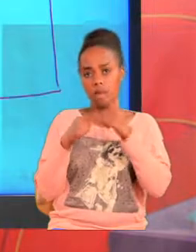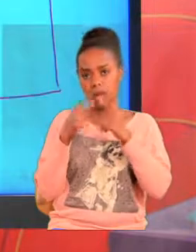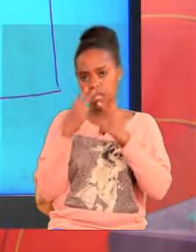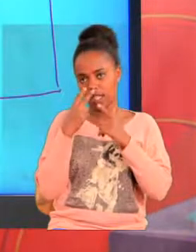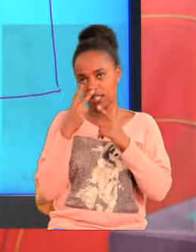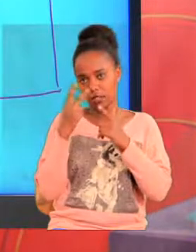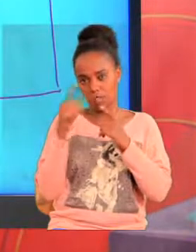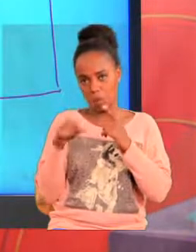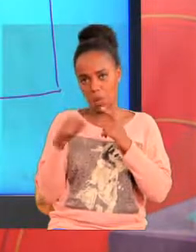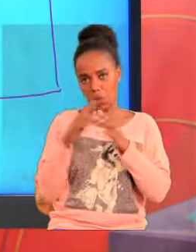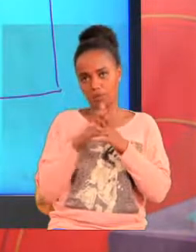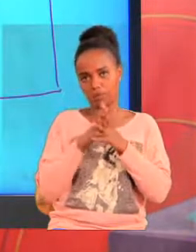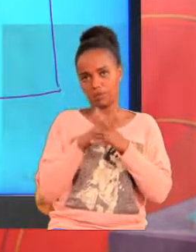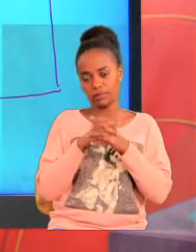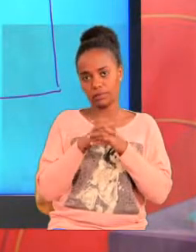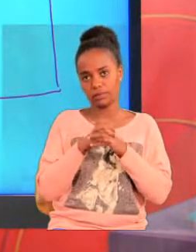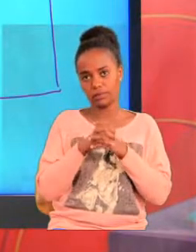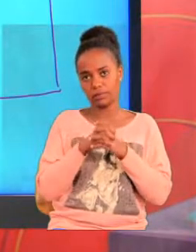Negation of P implies Q.